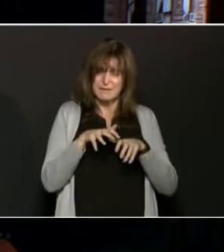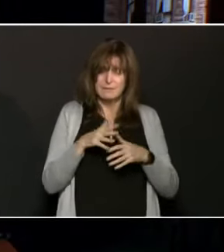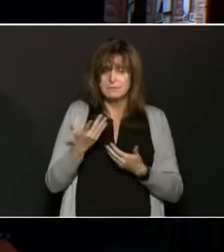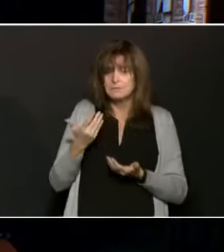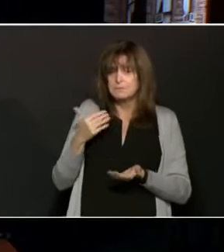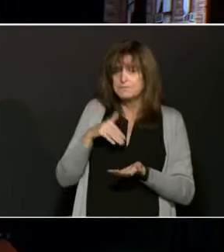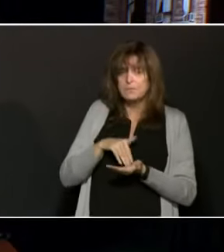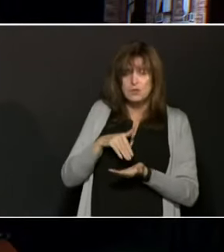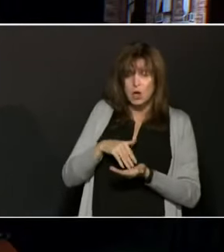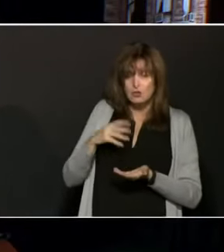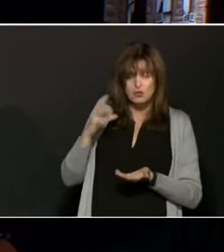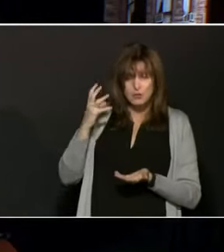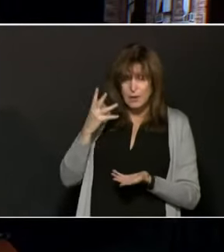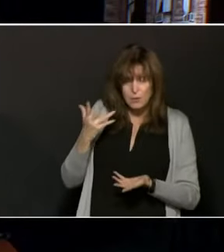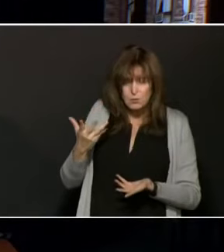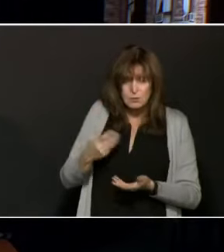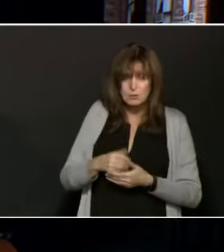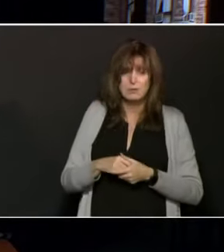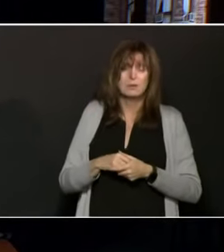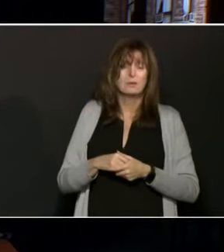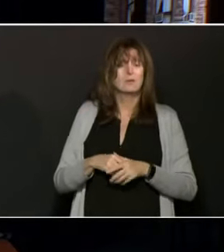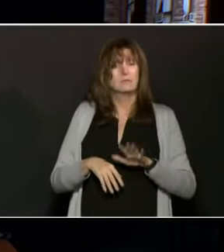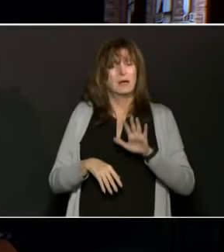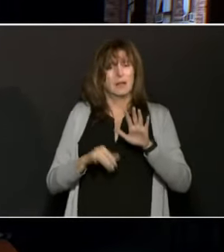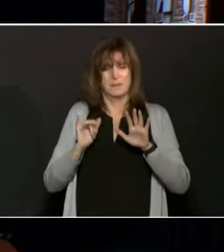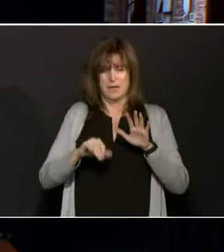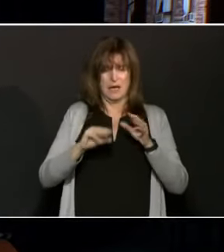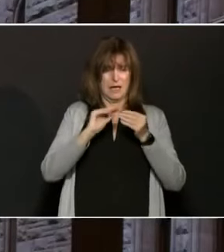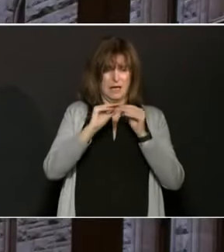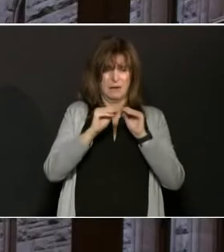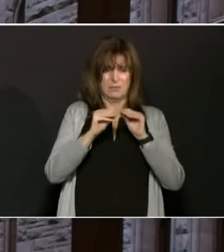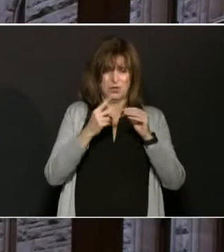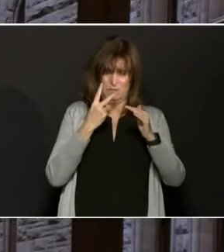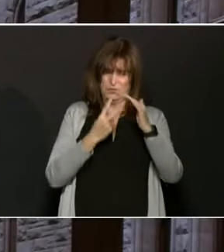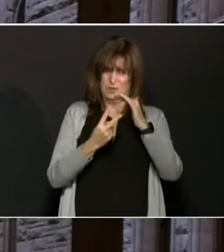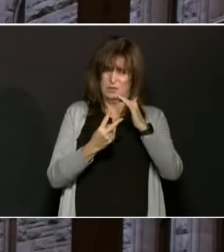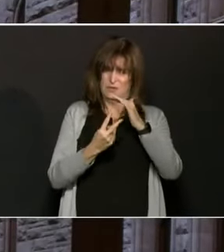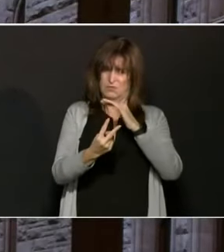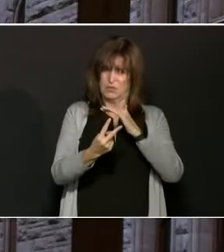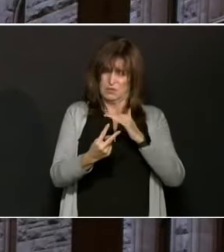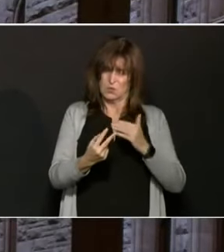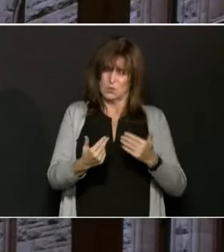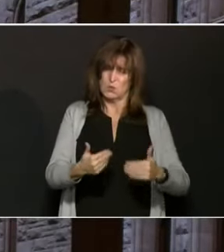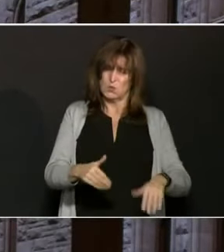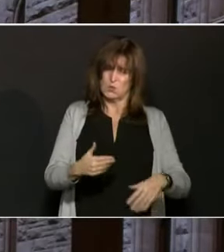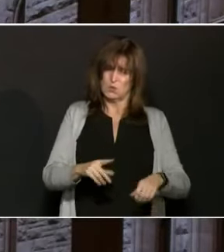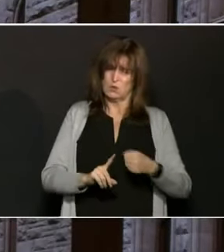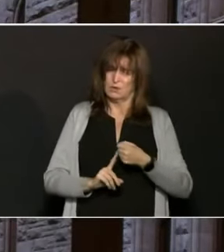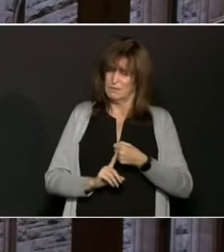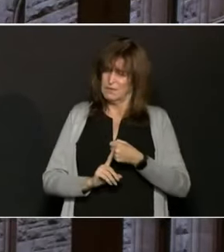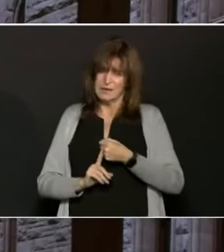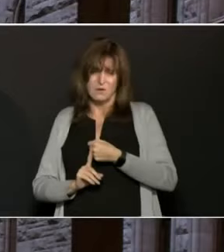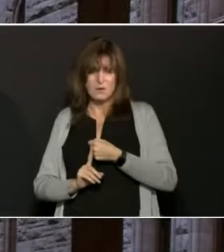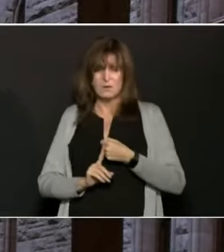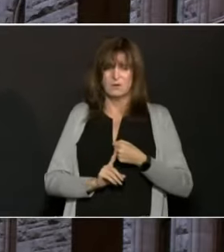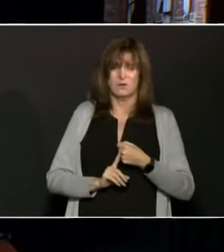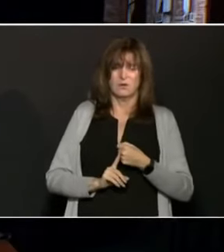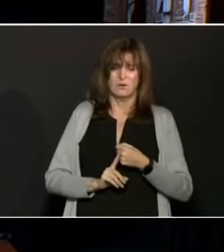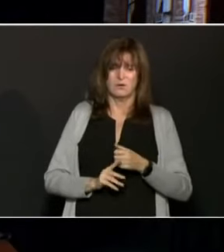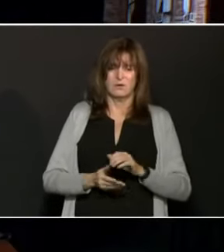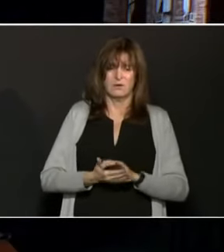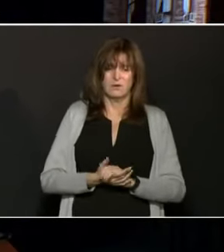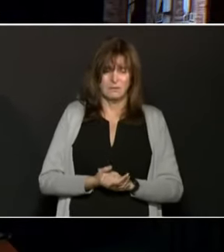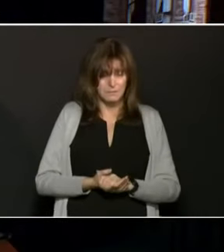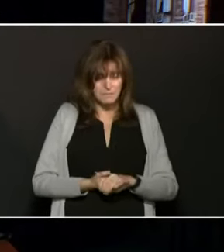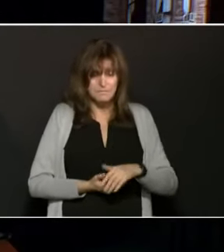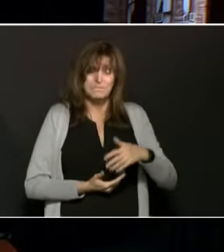data, I think, is from the modeling is very compelling. And it's there. Yeah. The only thing I'd add to Dr. Williams' point is